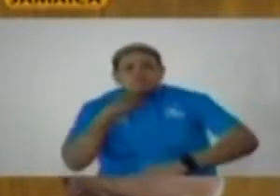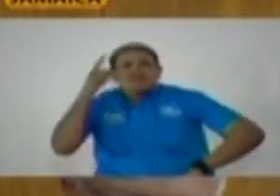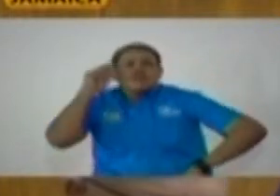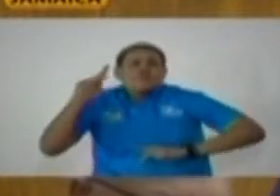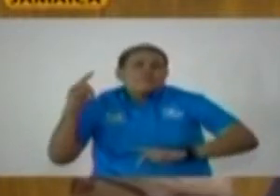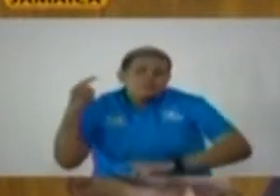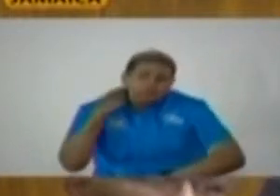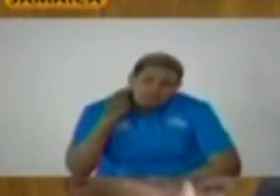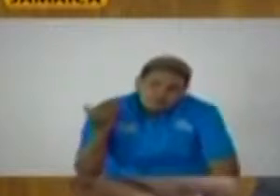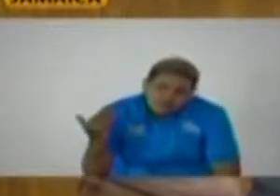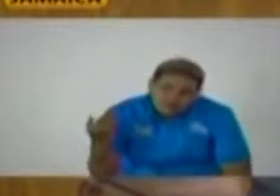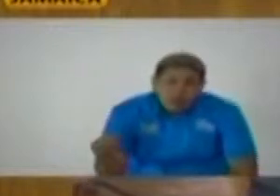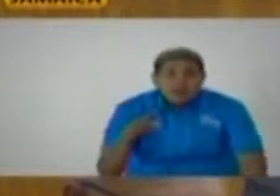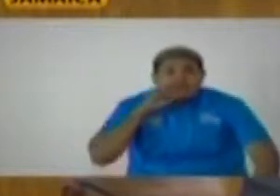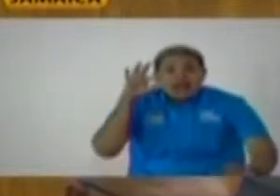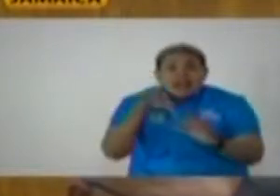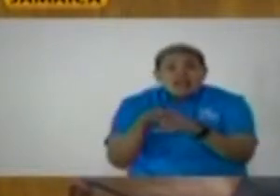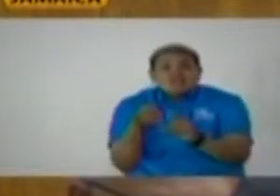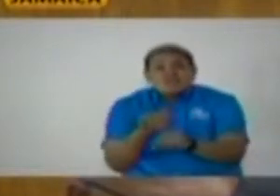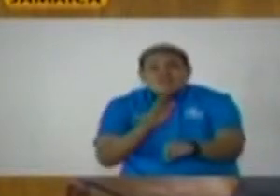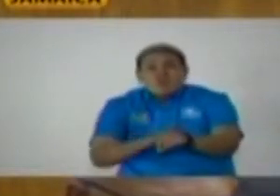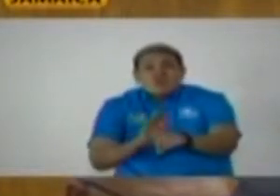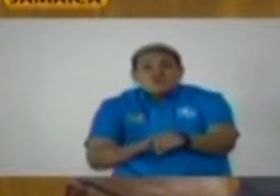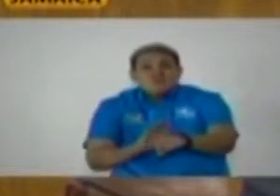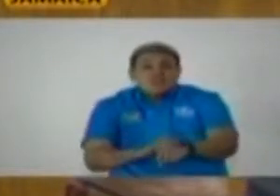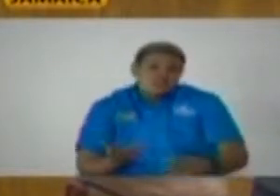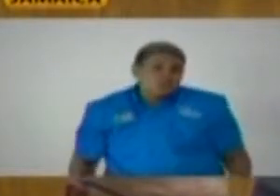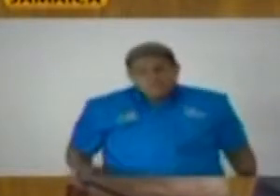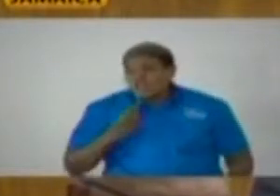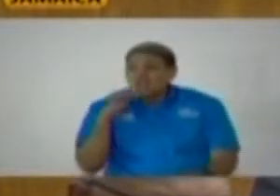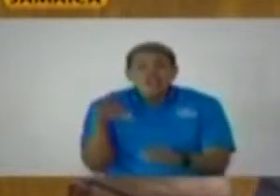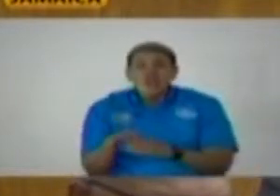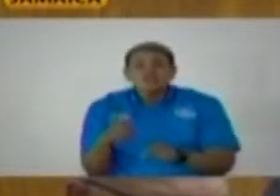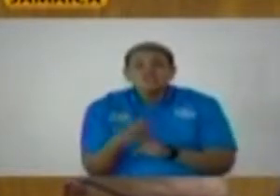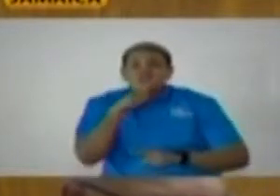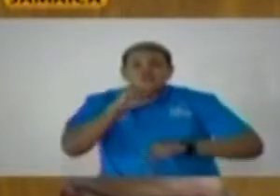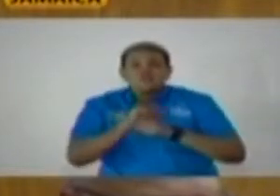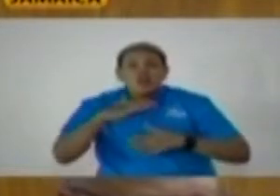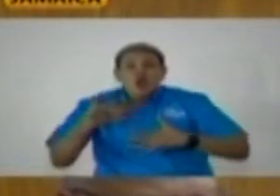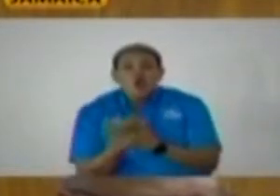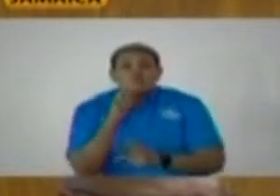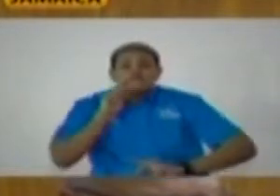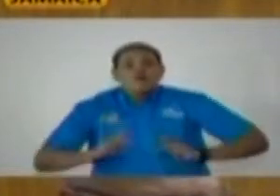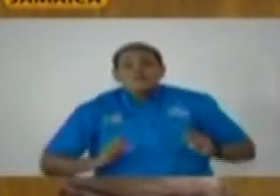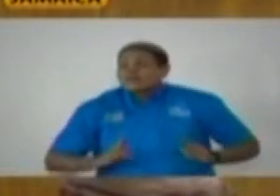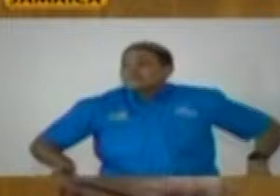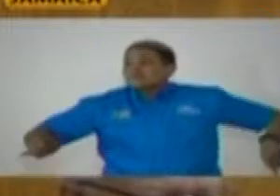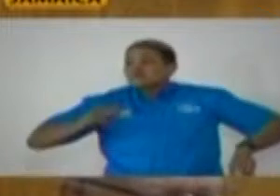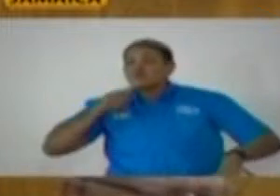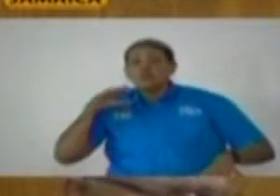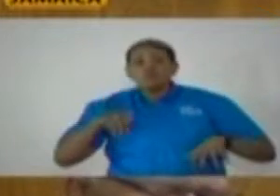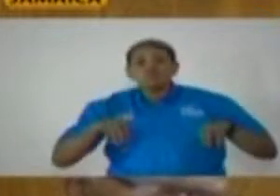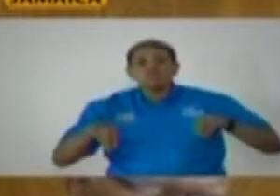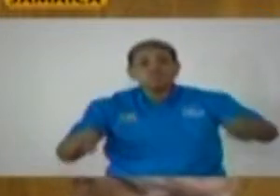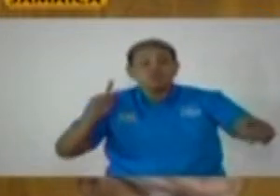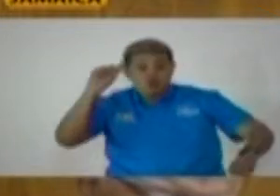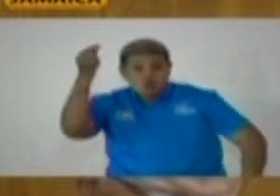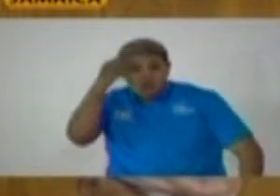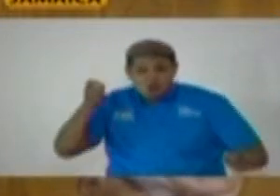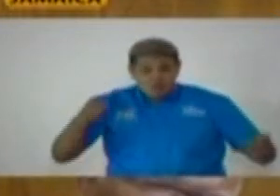heard. Elections are consultations. Right. Elections are opportunities for people to participate in